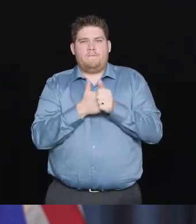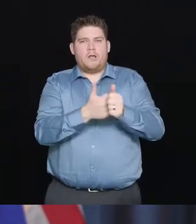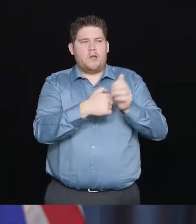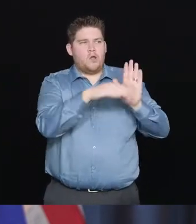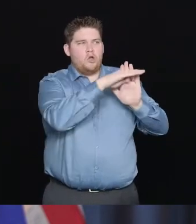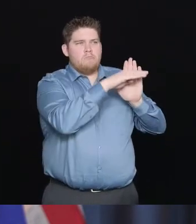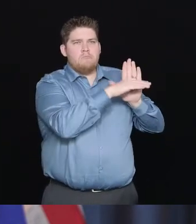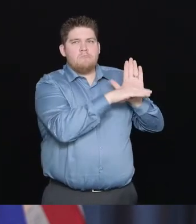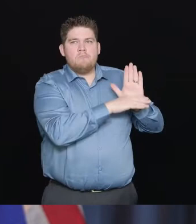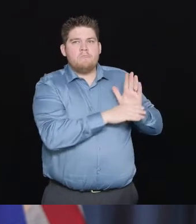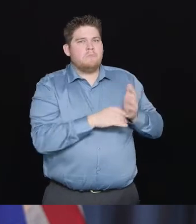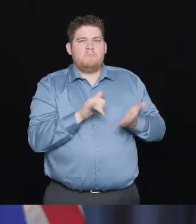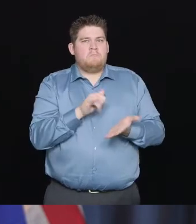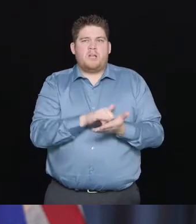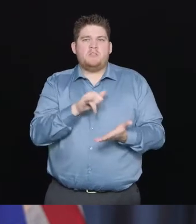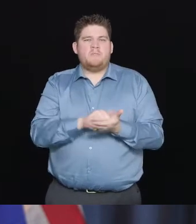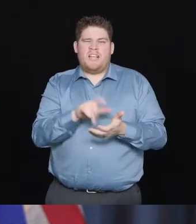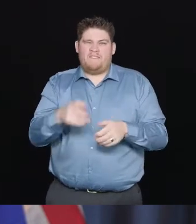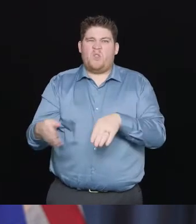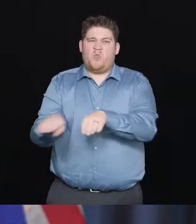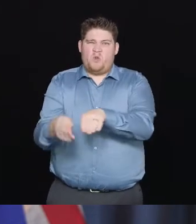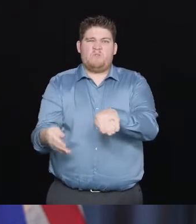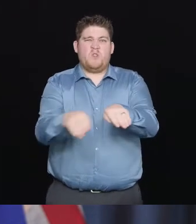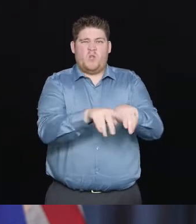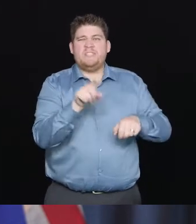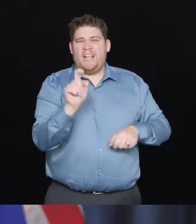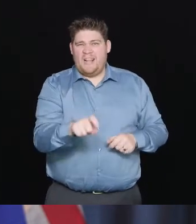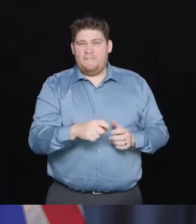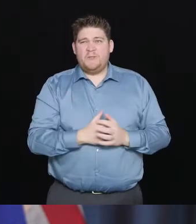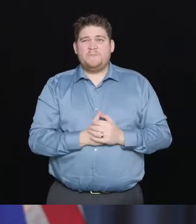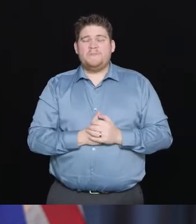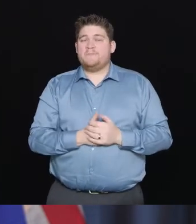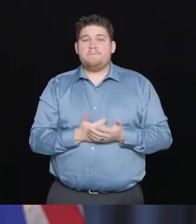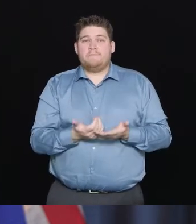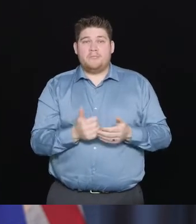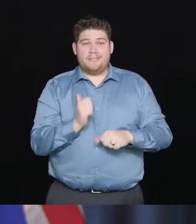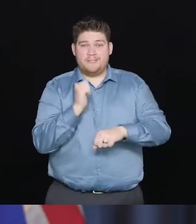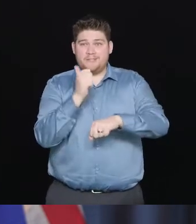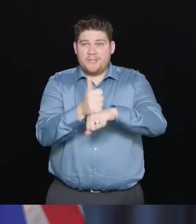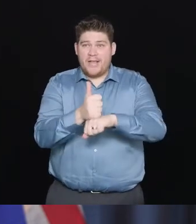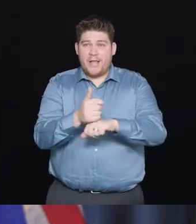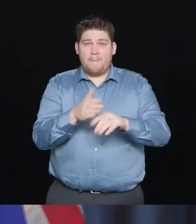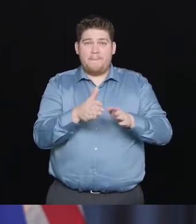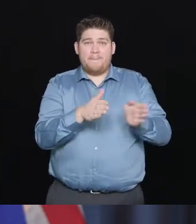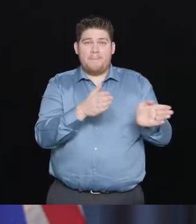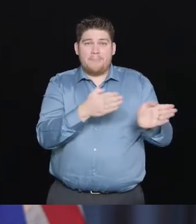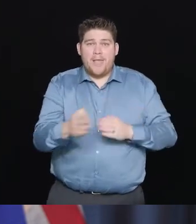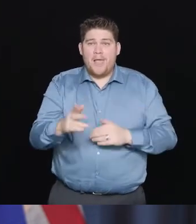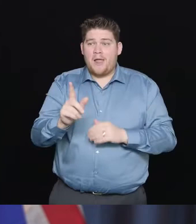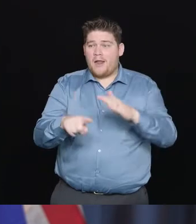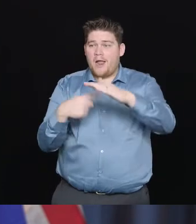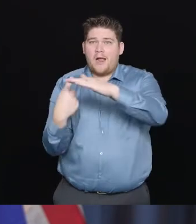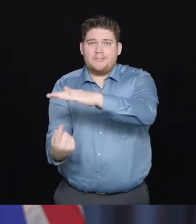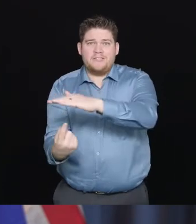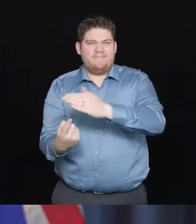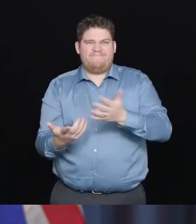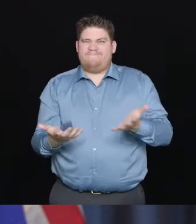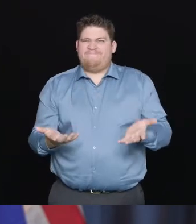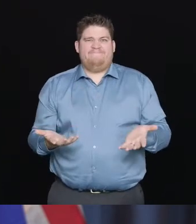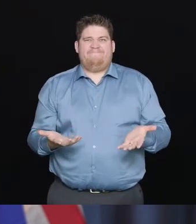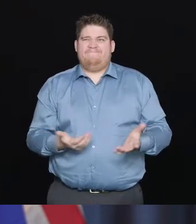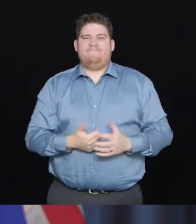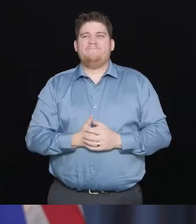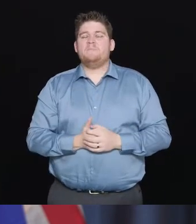be. But there's a lot of work going on to try and support that. I think that when we have been thinking